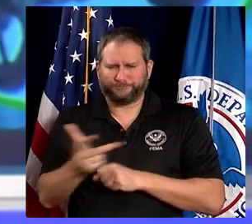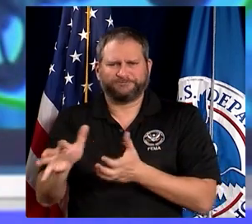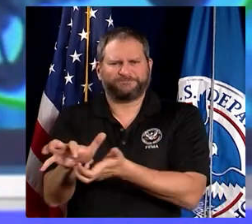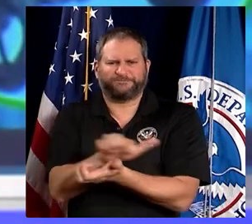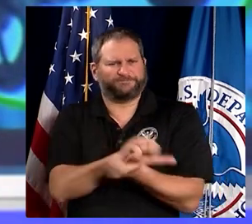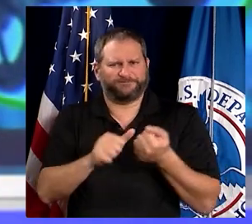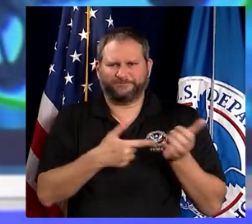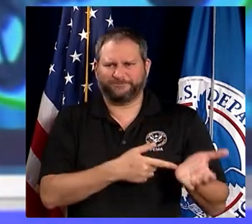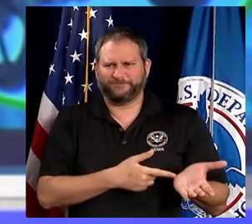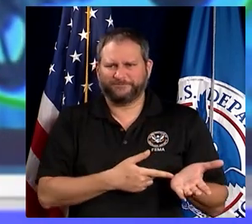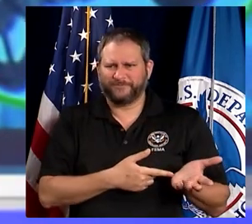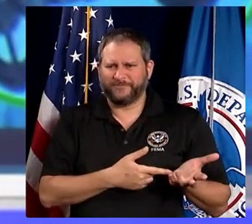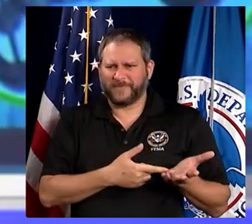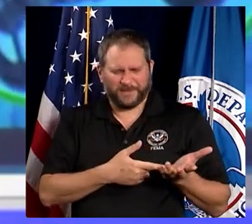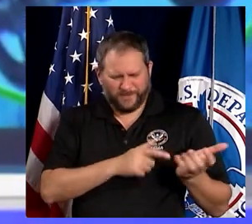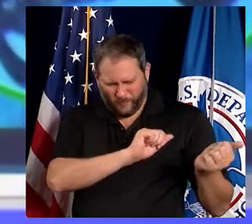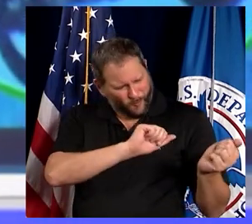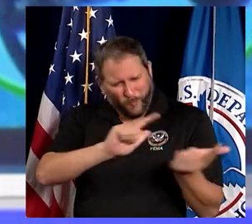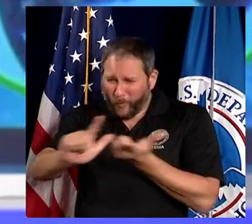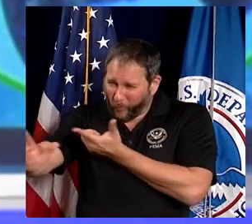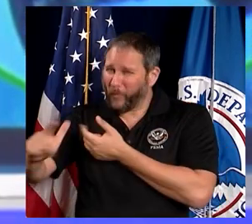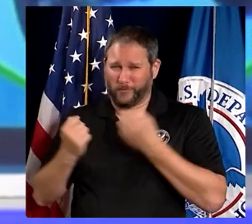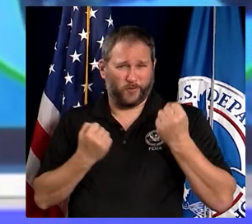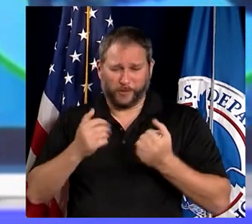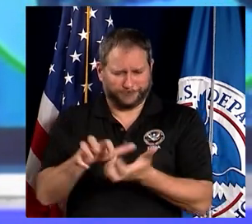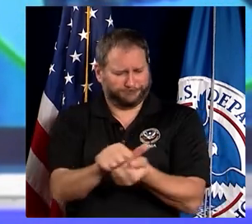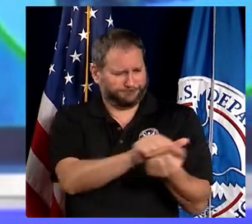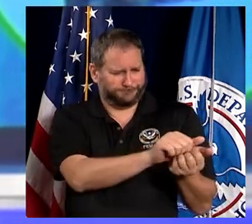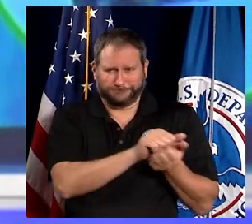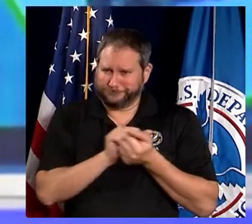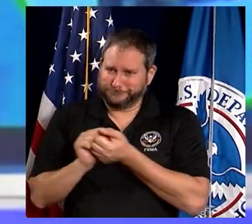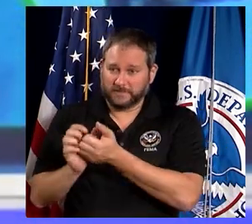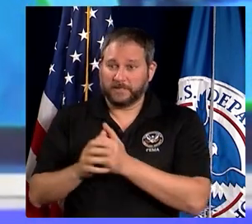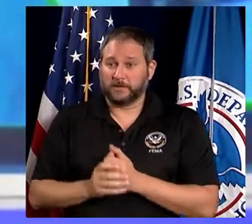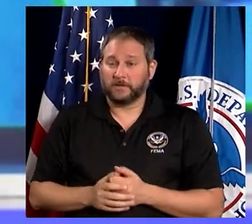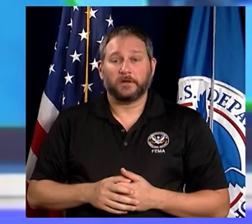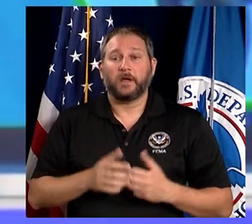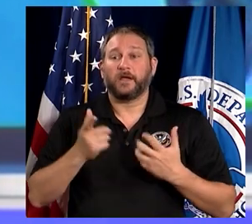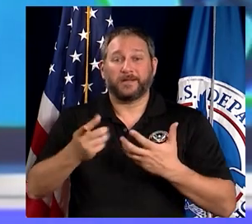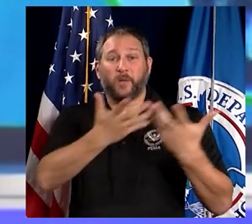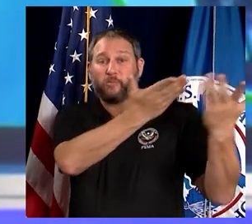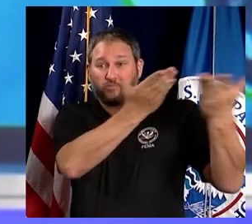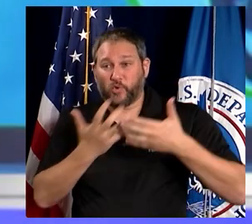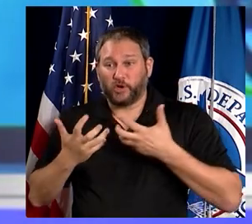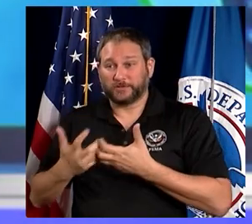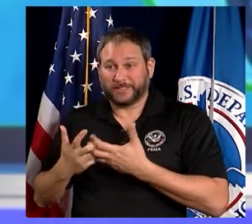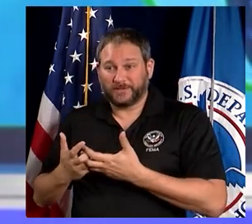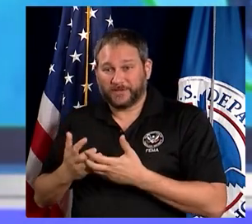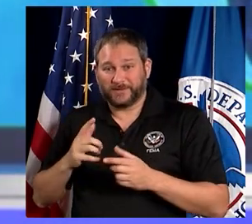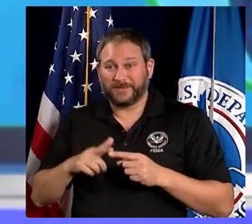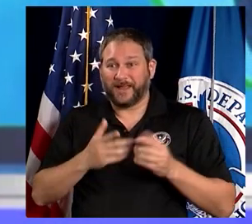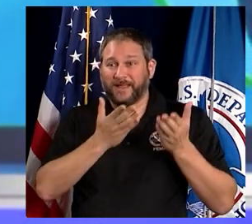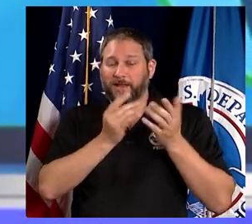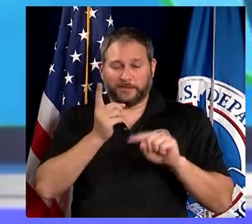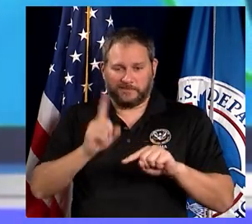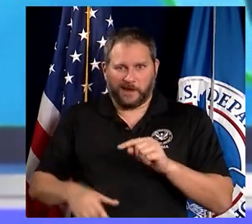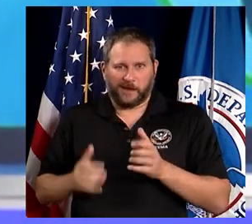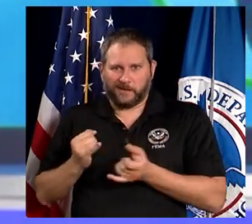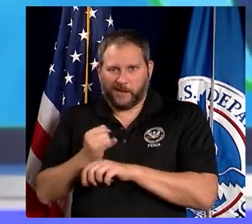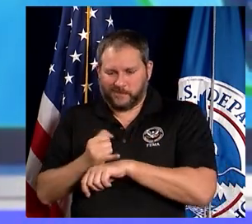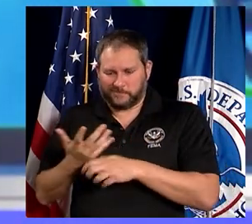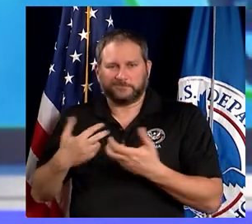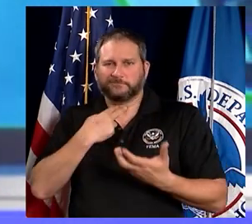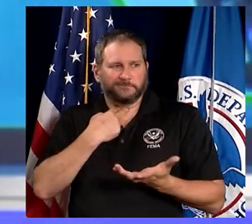one. So they couldn't get generators from one part of the island to places where they were needed most. When that first